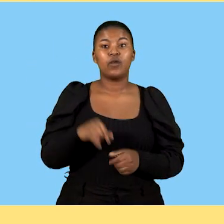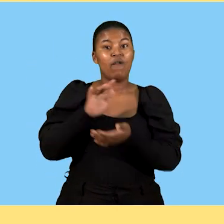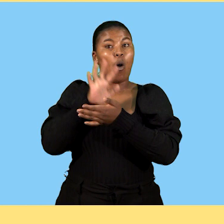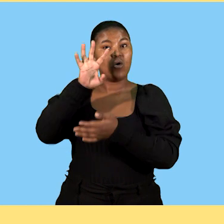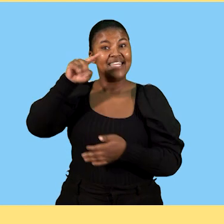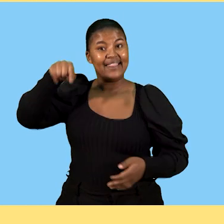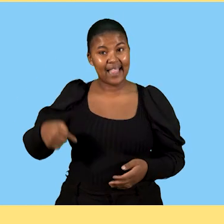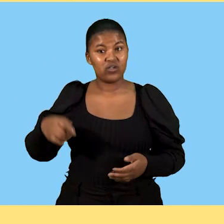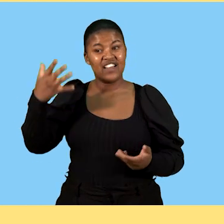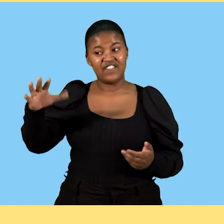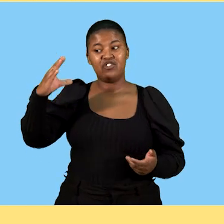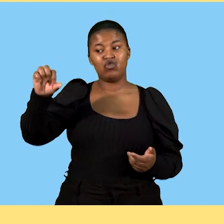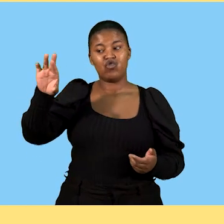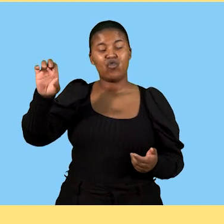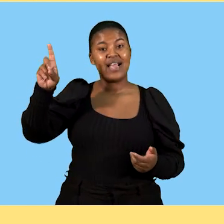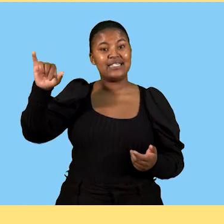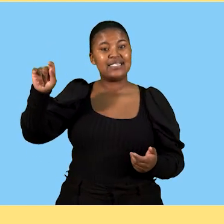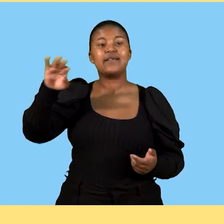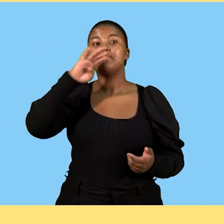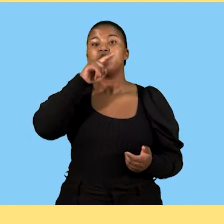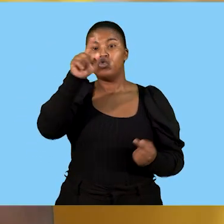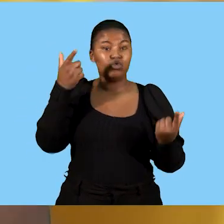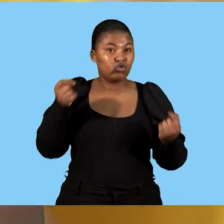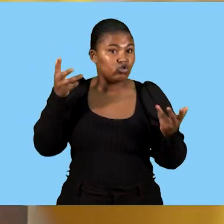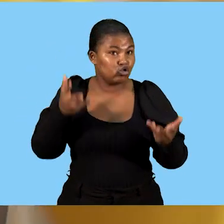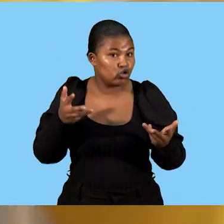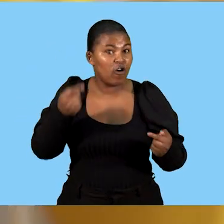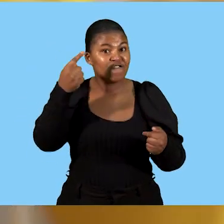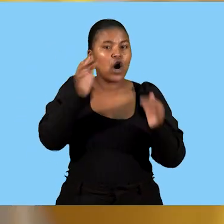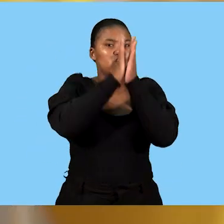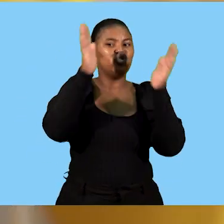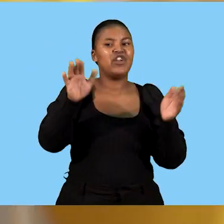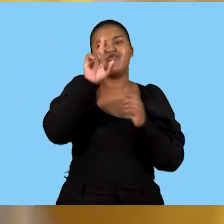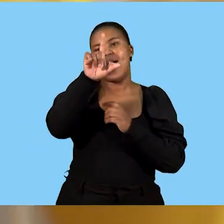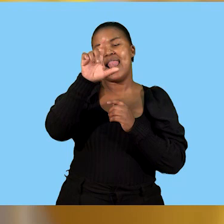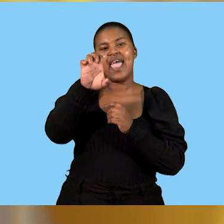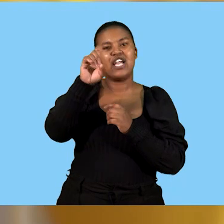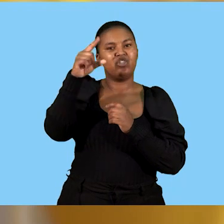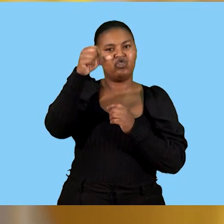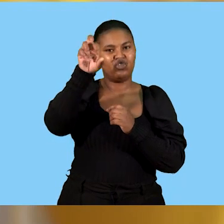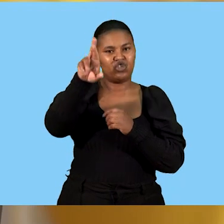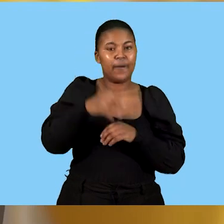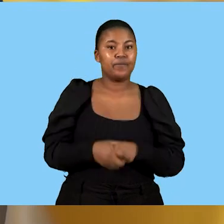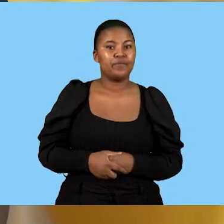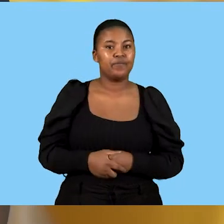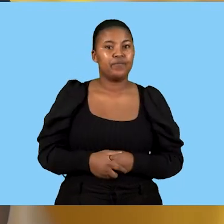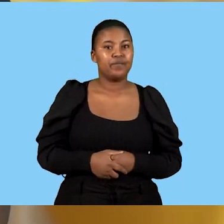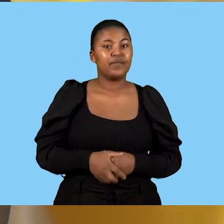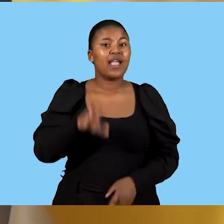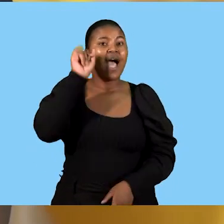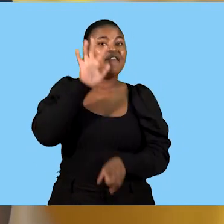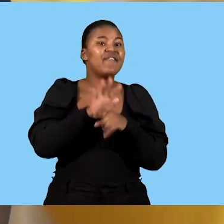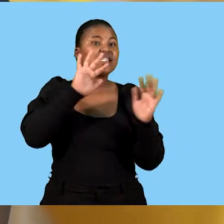14,000. This is how you do in the general ledger. Let us therefore see how it affects